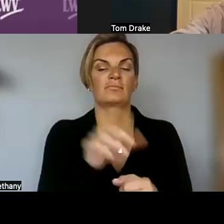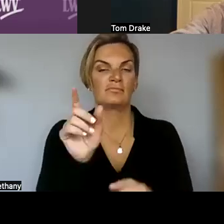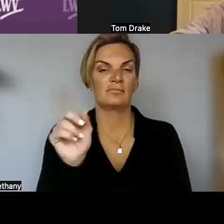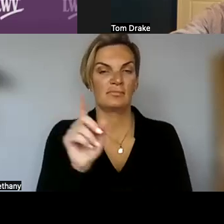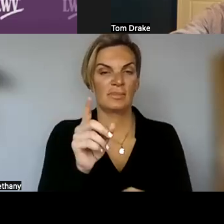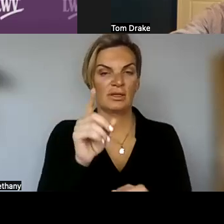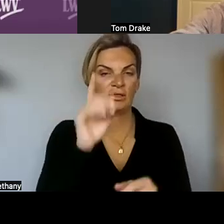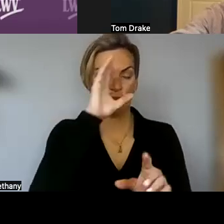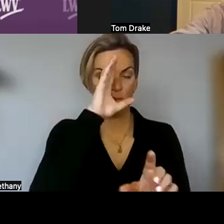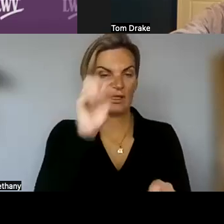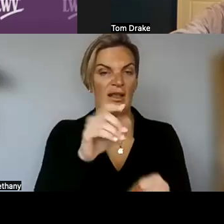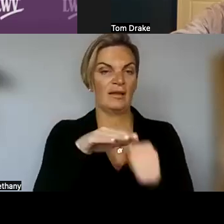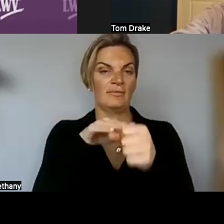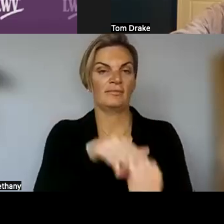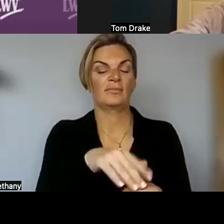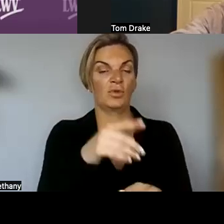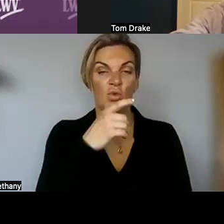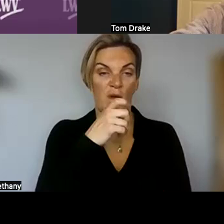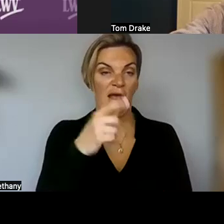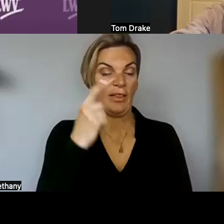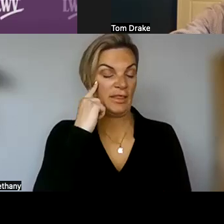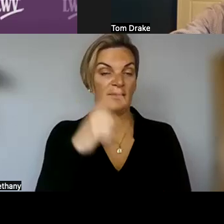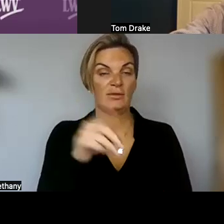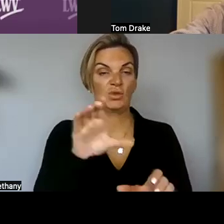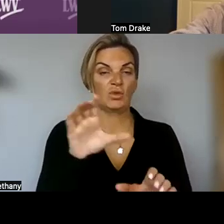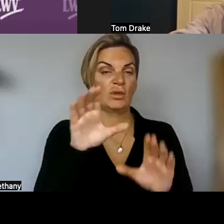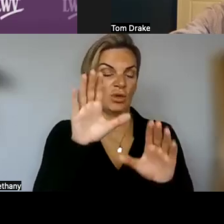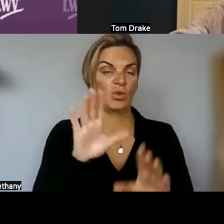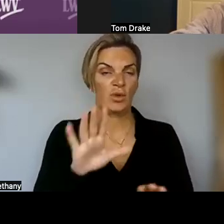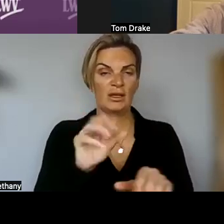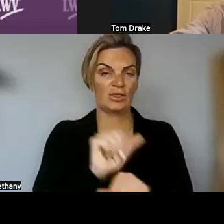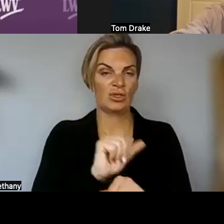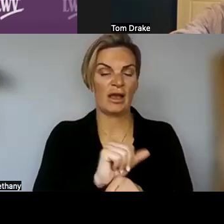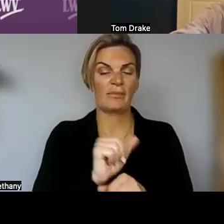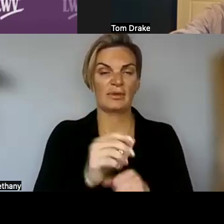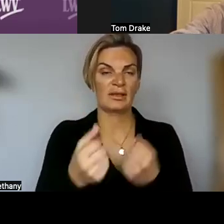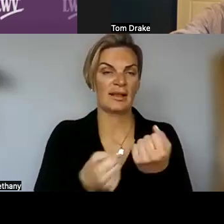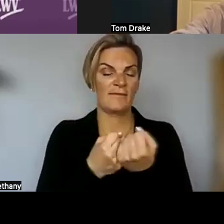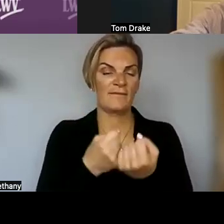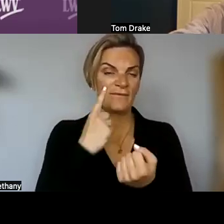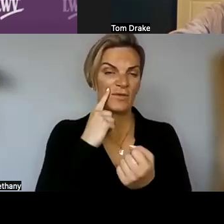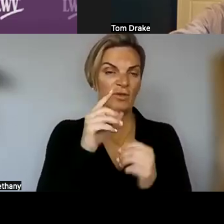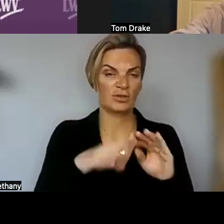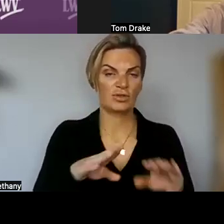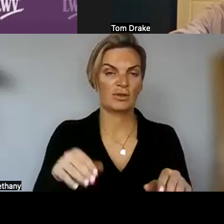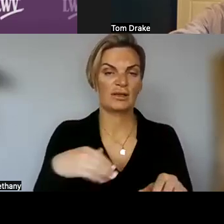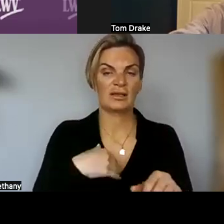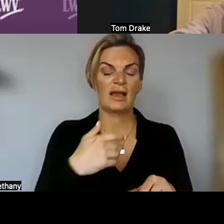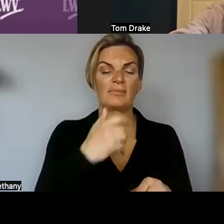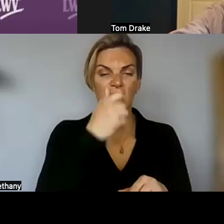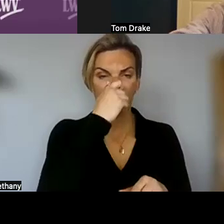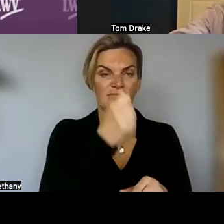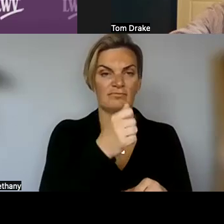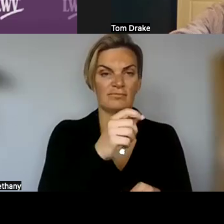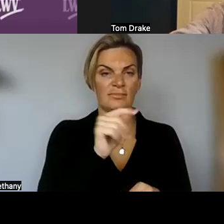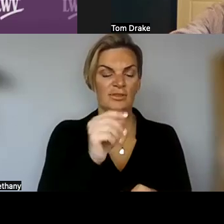think is doing an amazing job. He's a great advocate for our children, and he's someone who I'd like to see throughout my children's